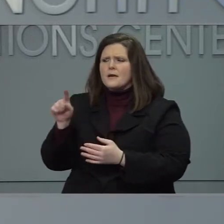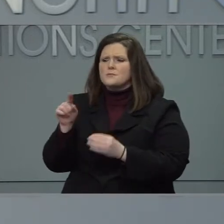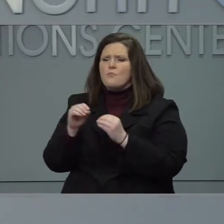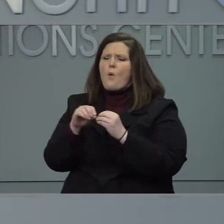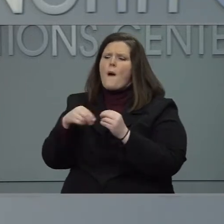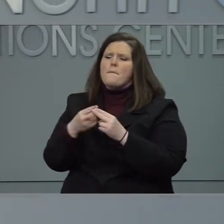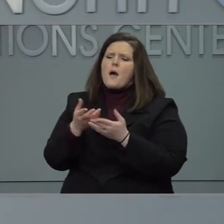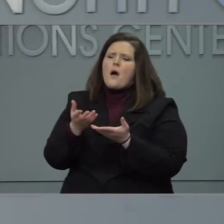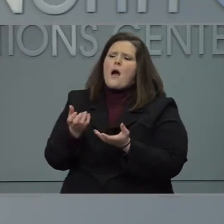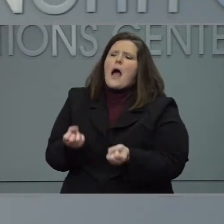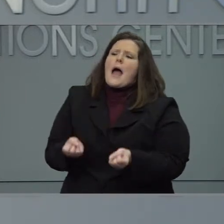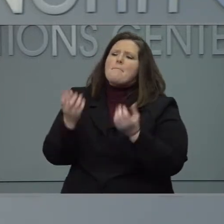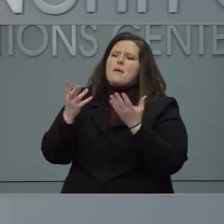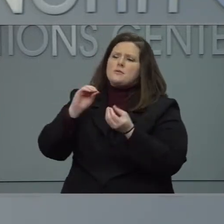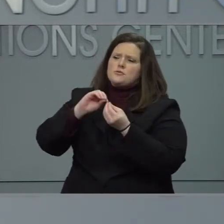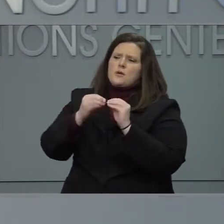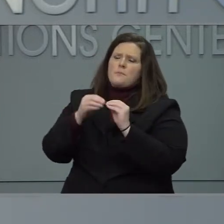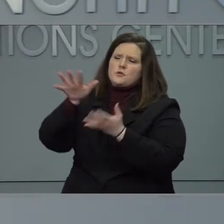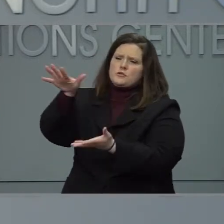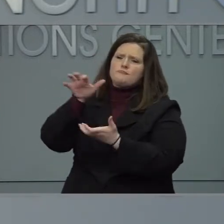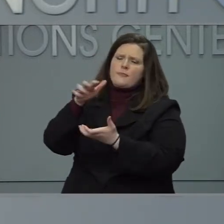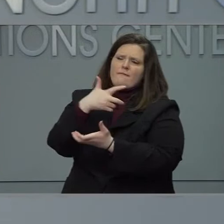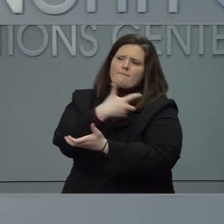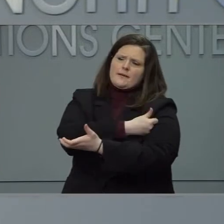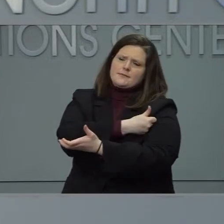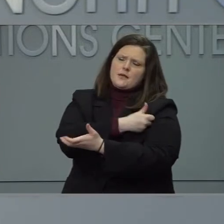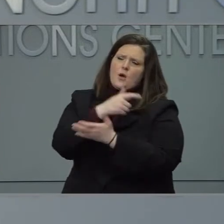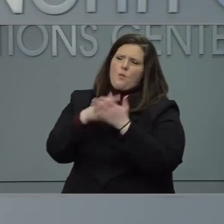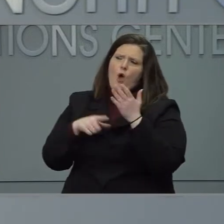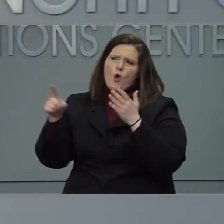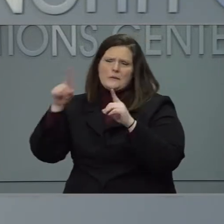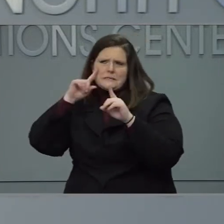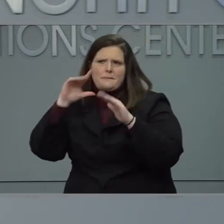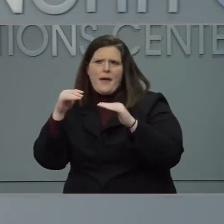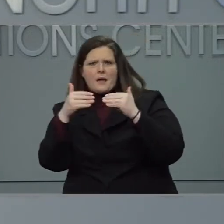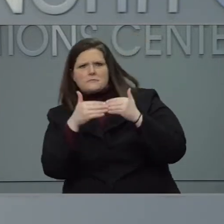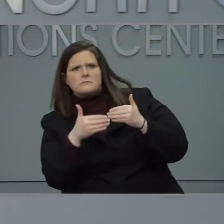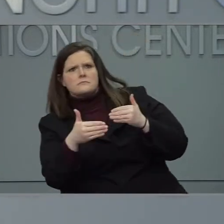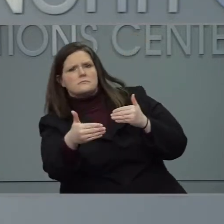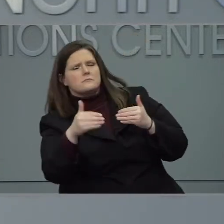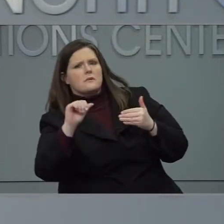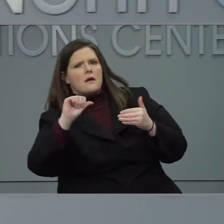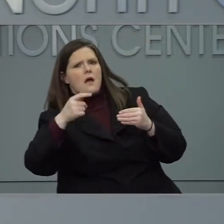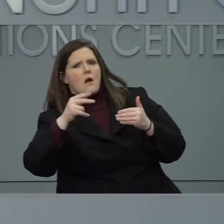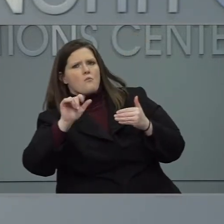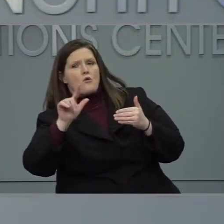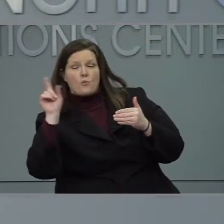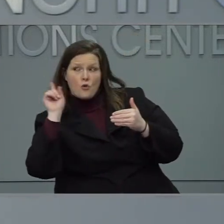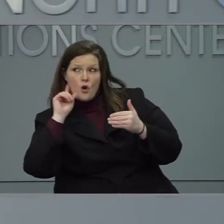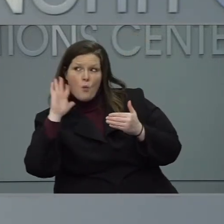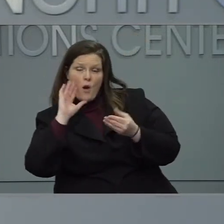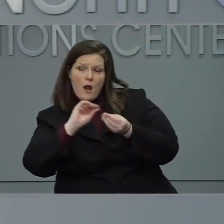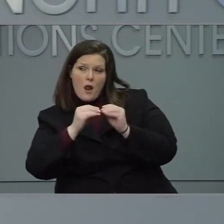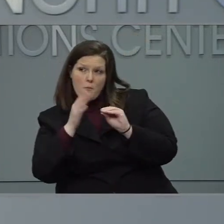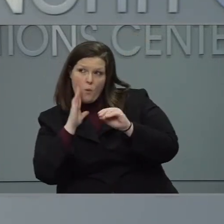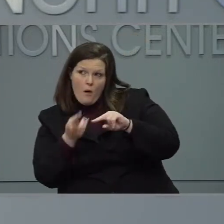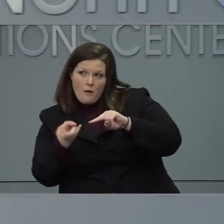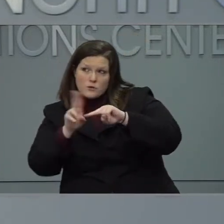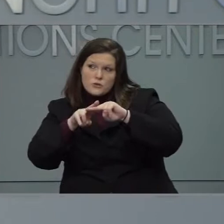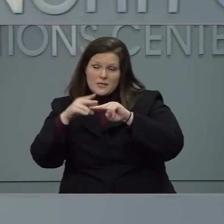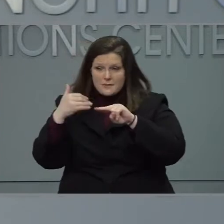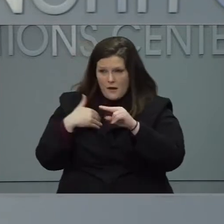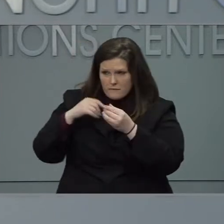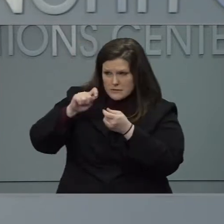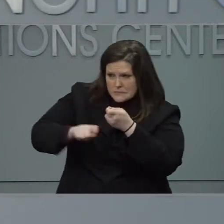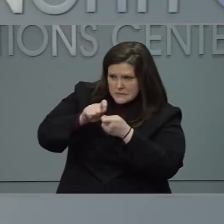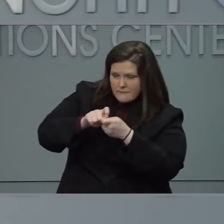supply and what you guys are expecting as a state as we move into April. We keep hearing the vaccine supply is going to go up. Do you know by how much?